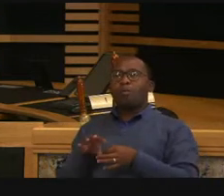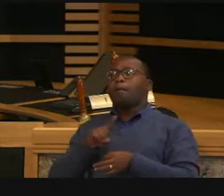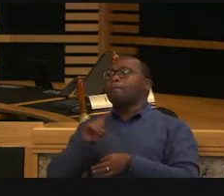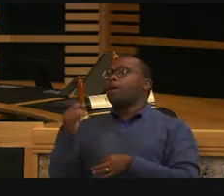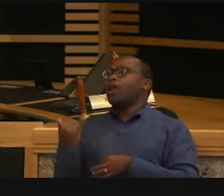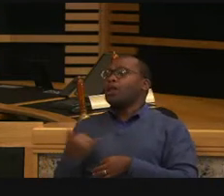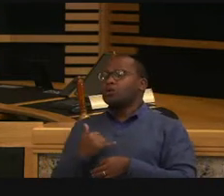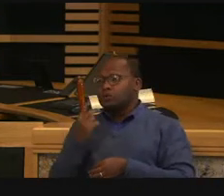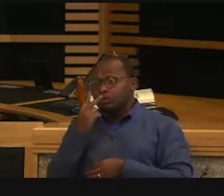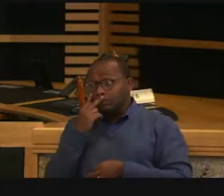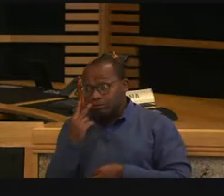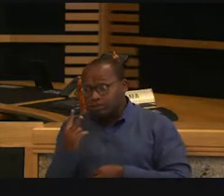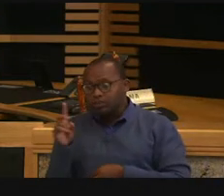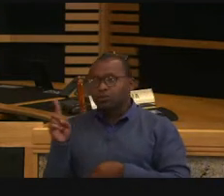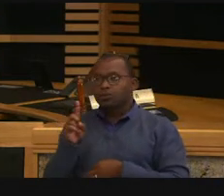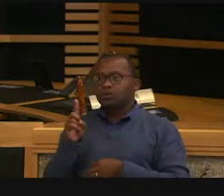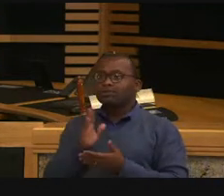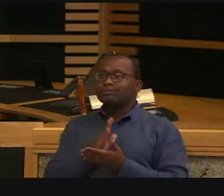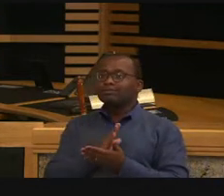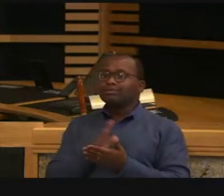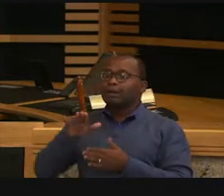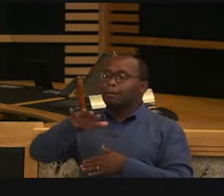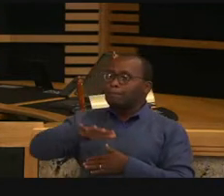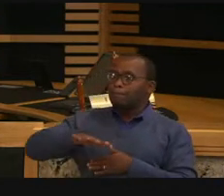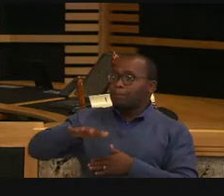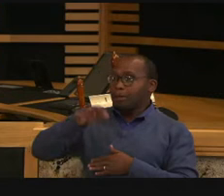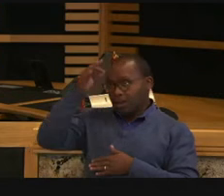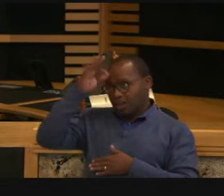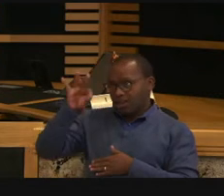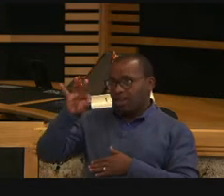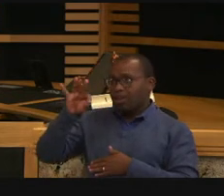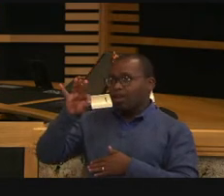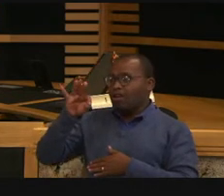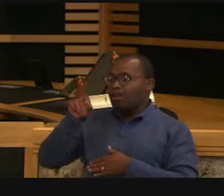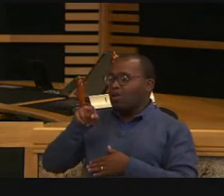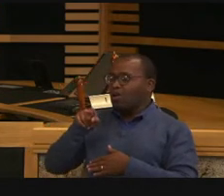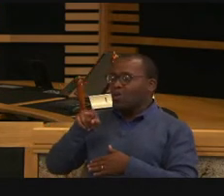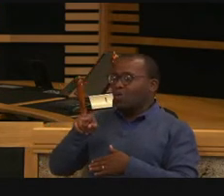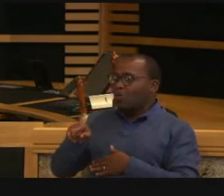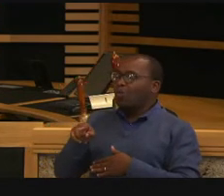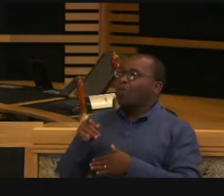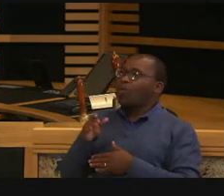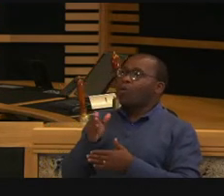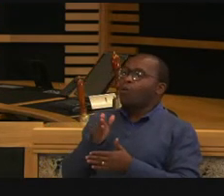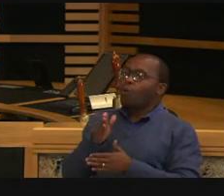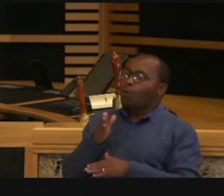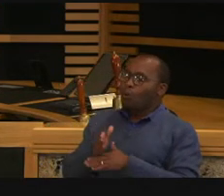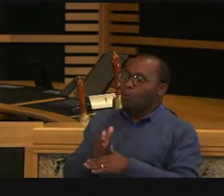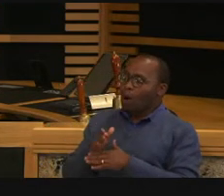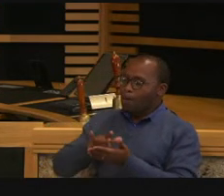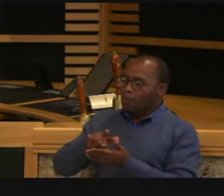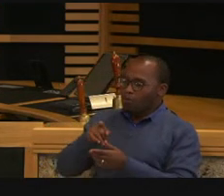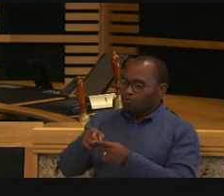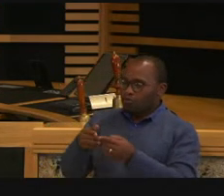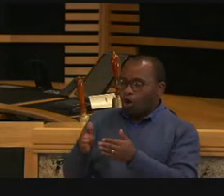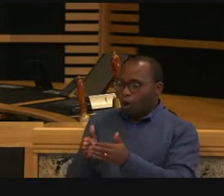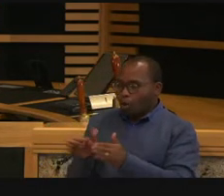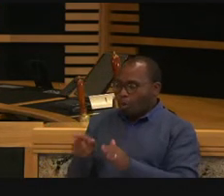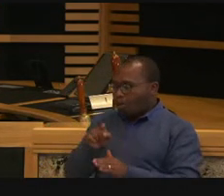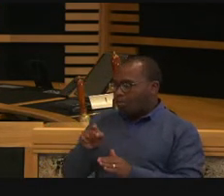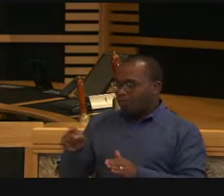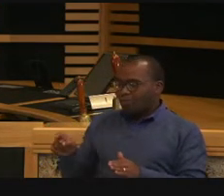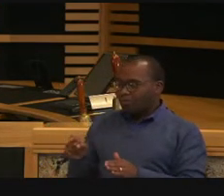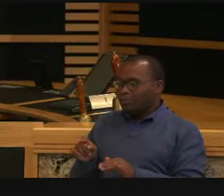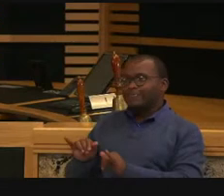that in some areas of governance, unemployment is man-made by refusing to fill up positions and recruiting